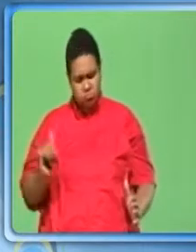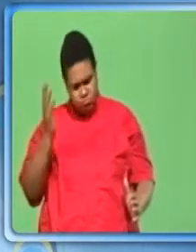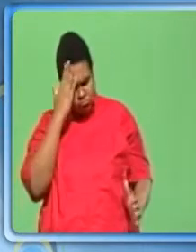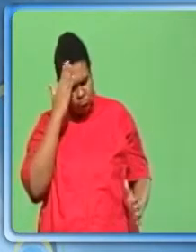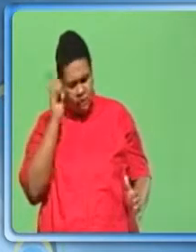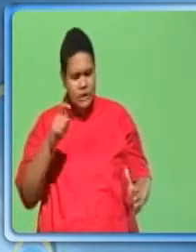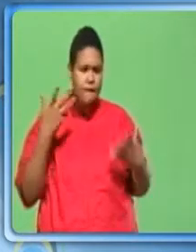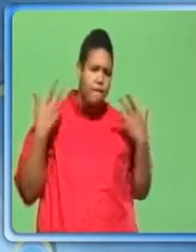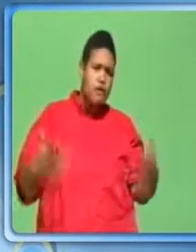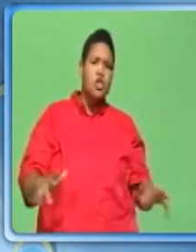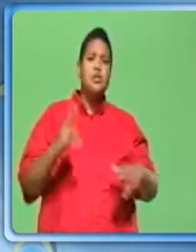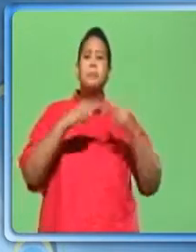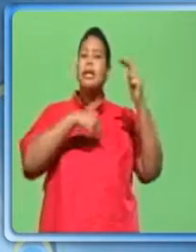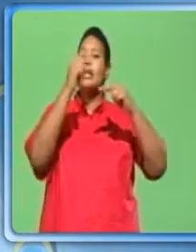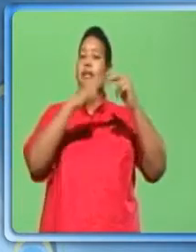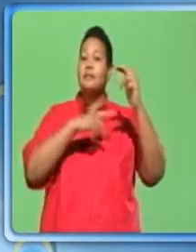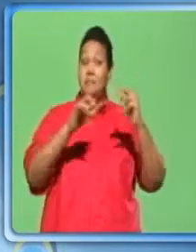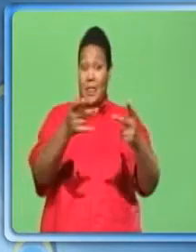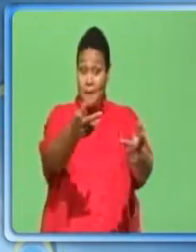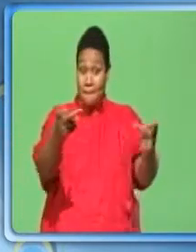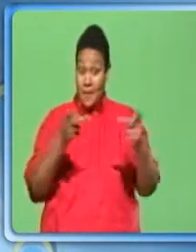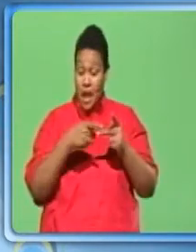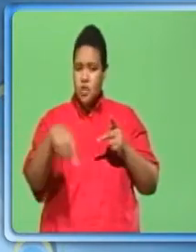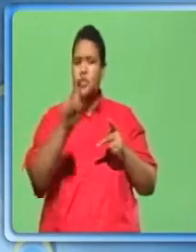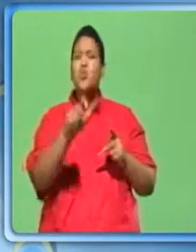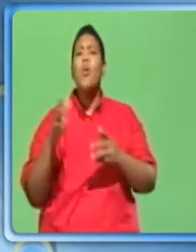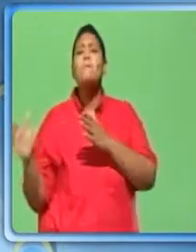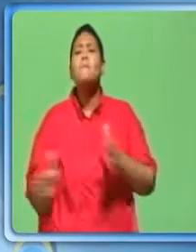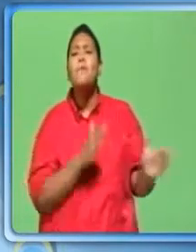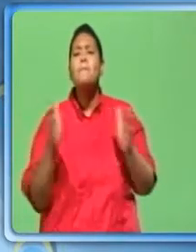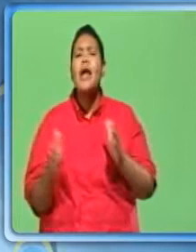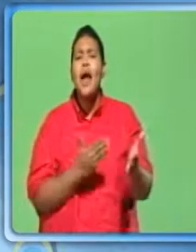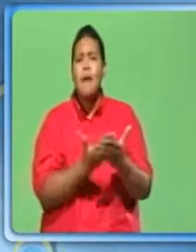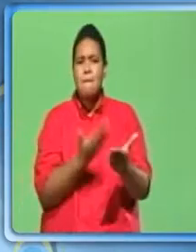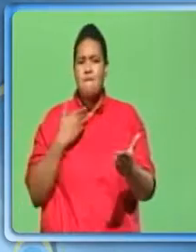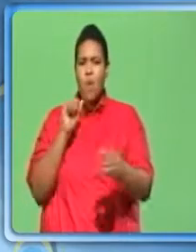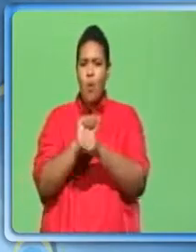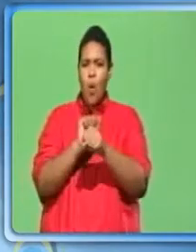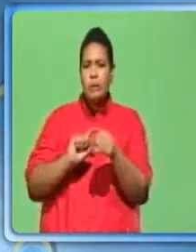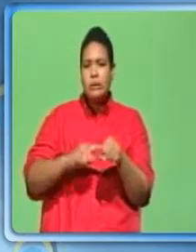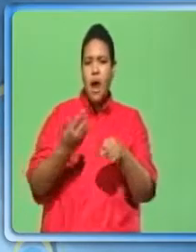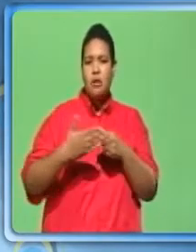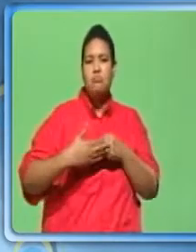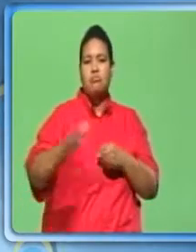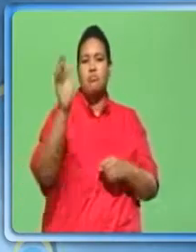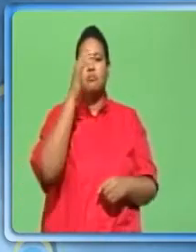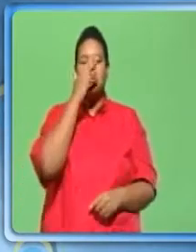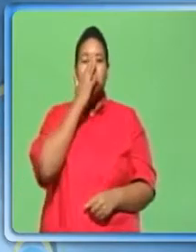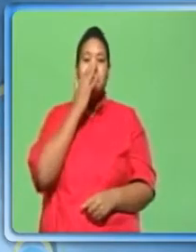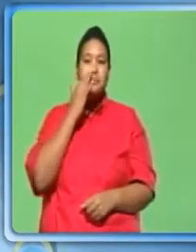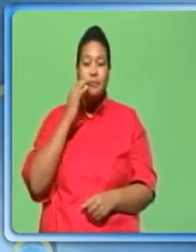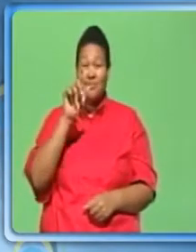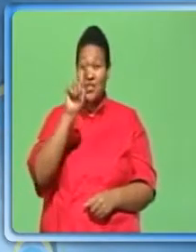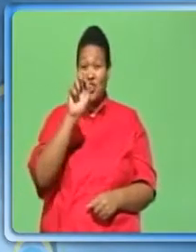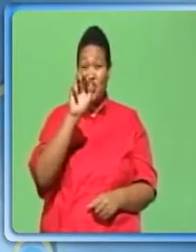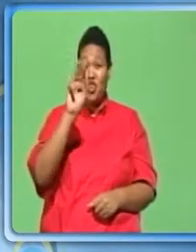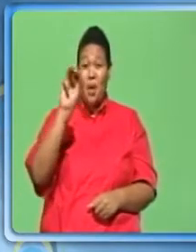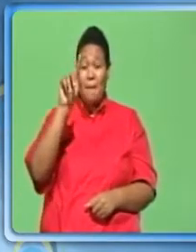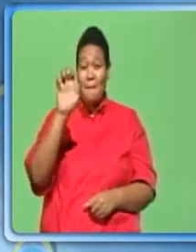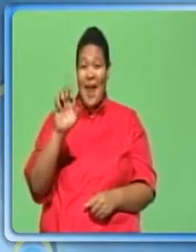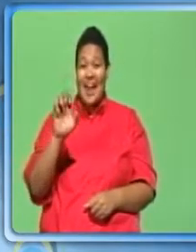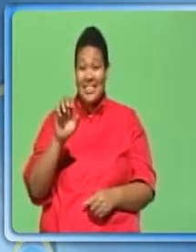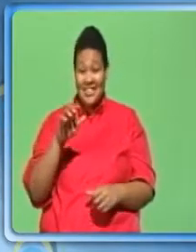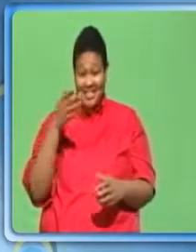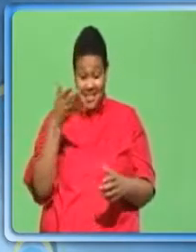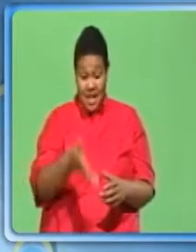the building. The site should be prepared before the work starts. Termite nests on